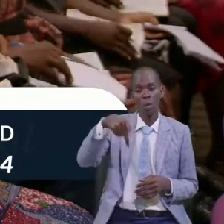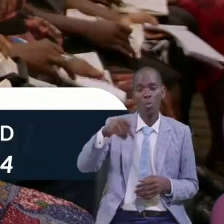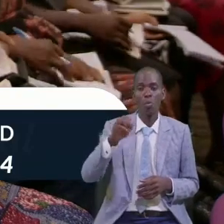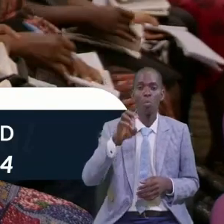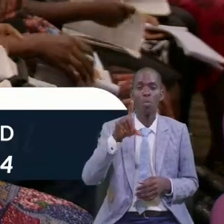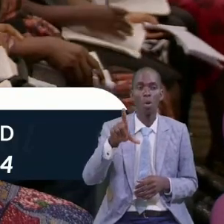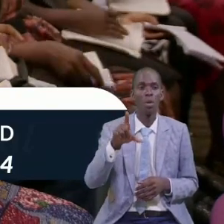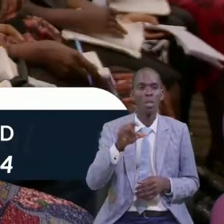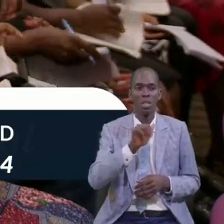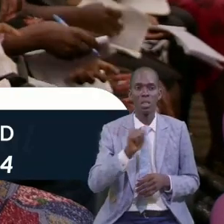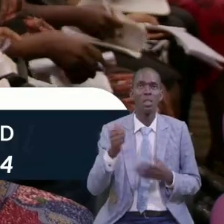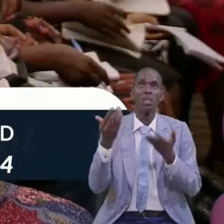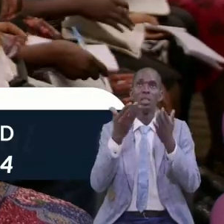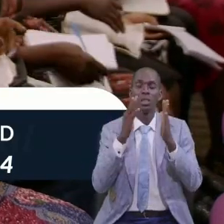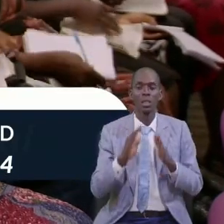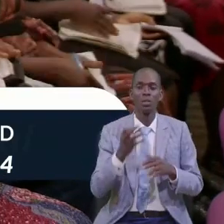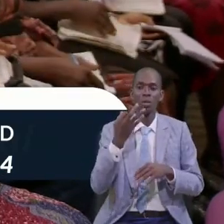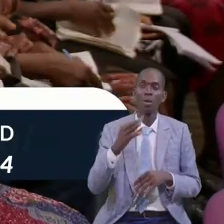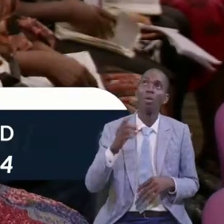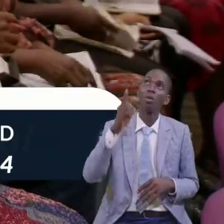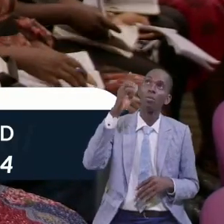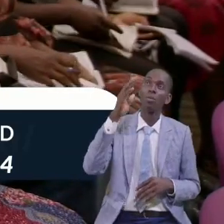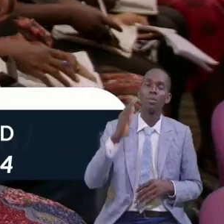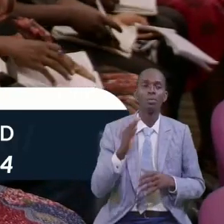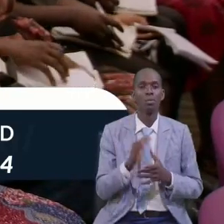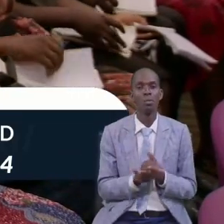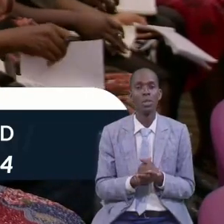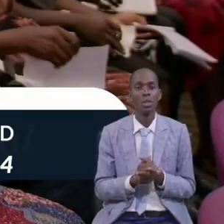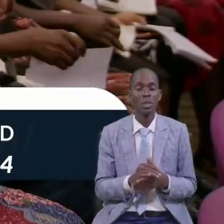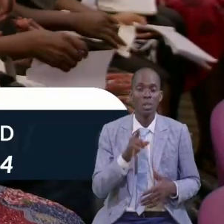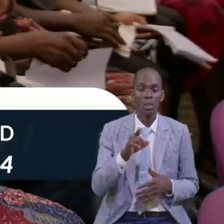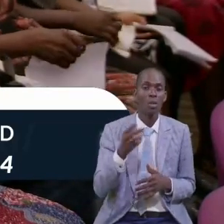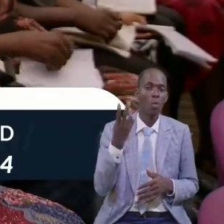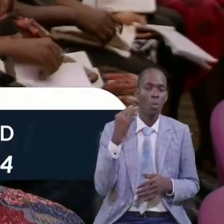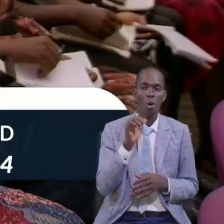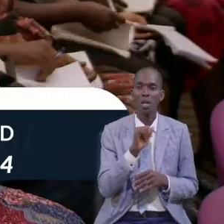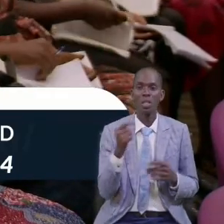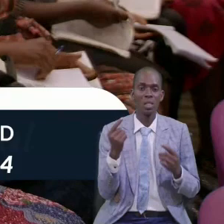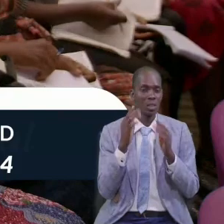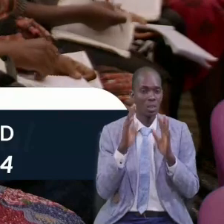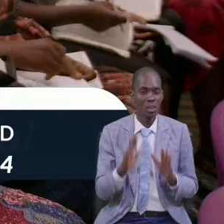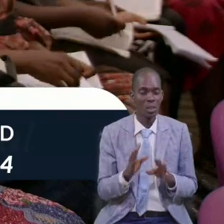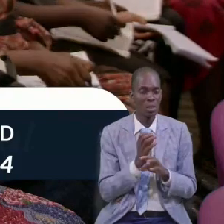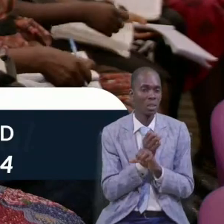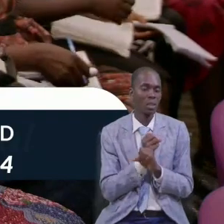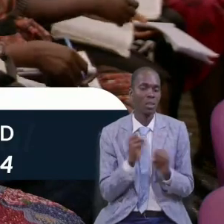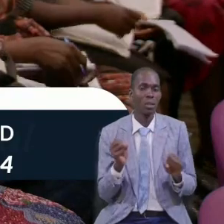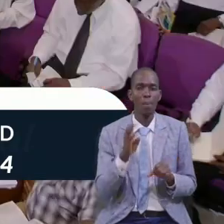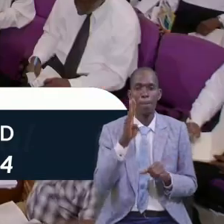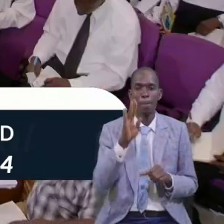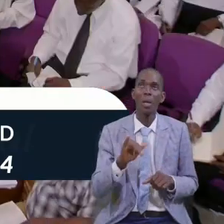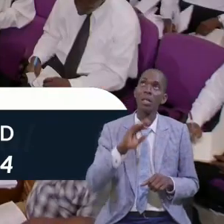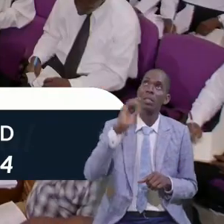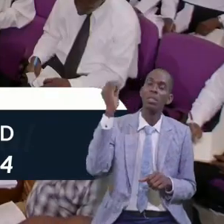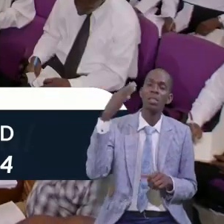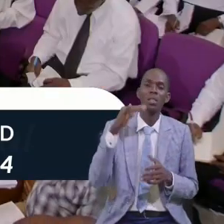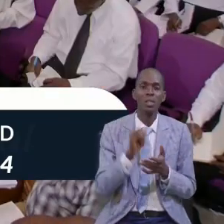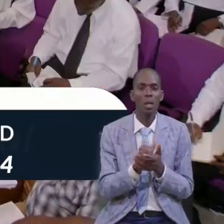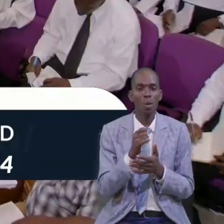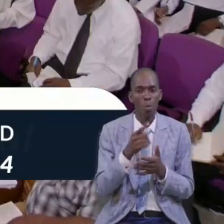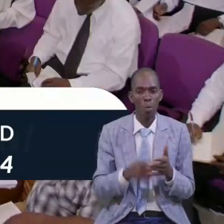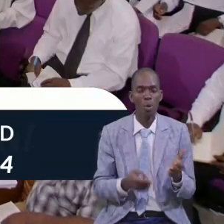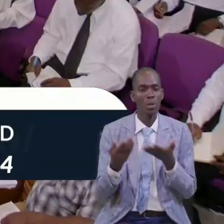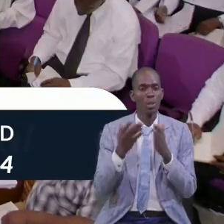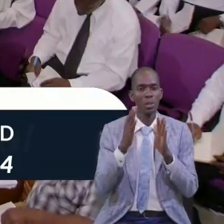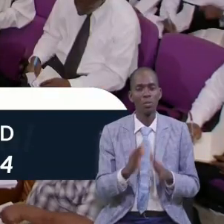God. Paul is servant of God. He was a sinner, saved by grace. That's what servants